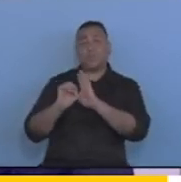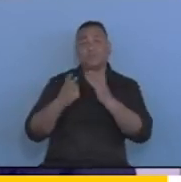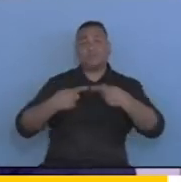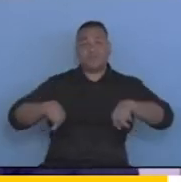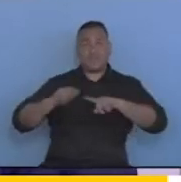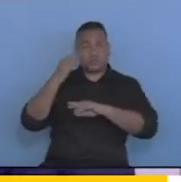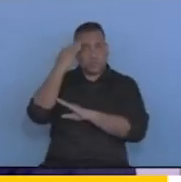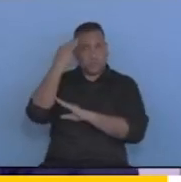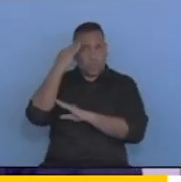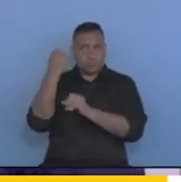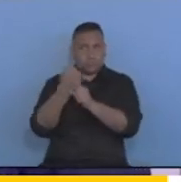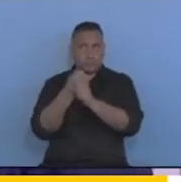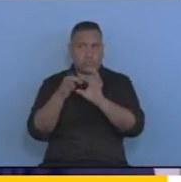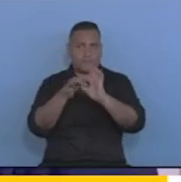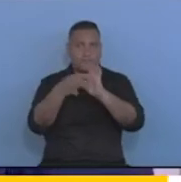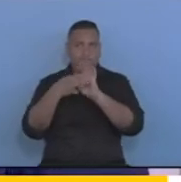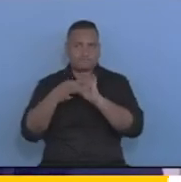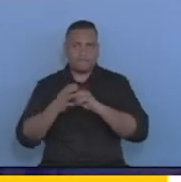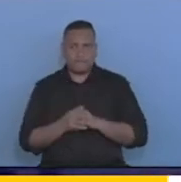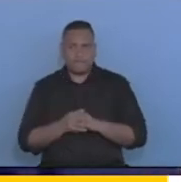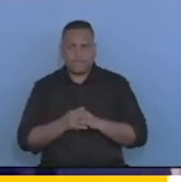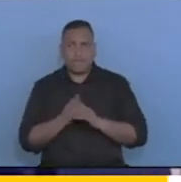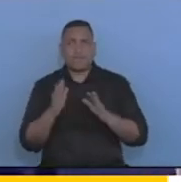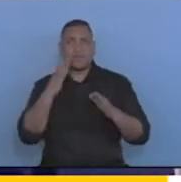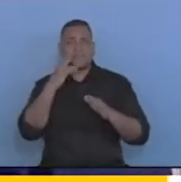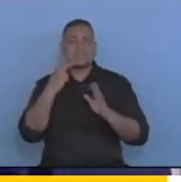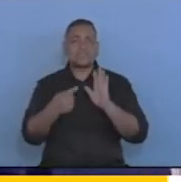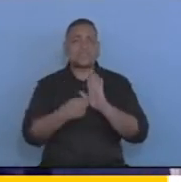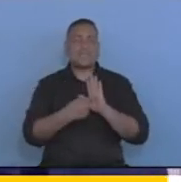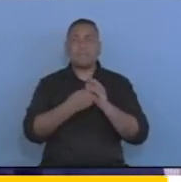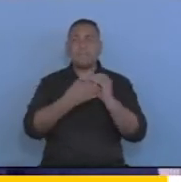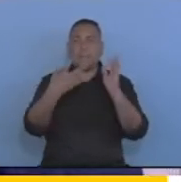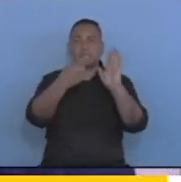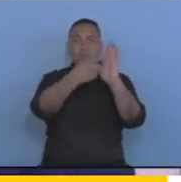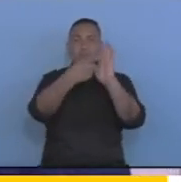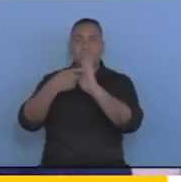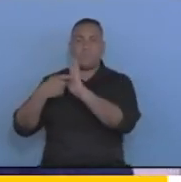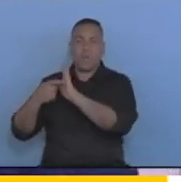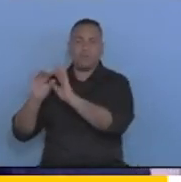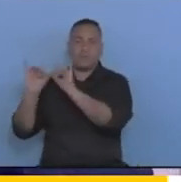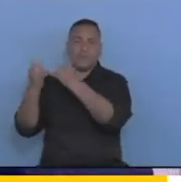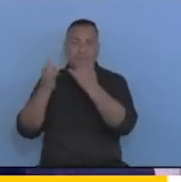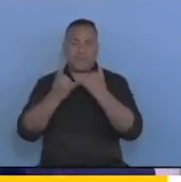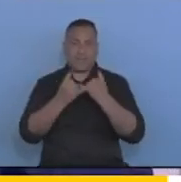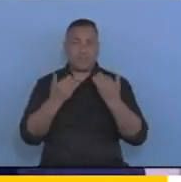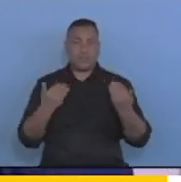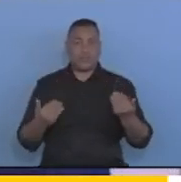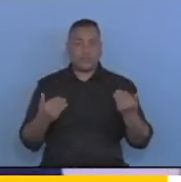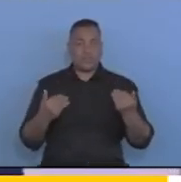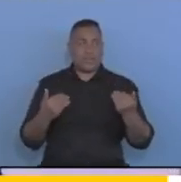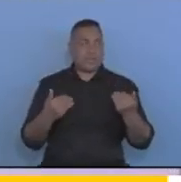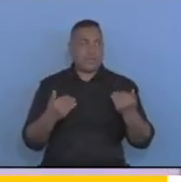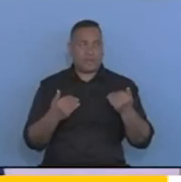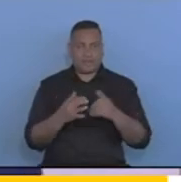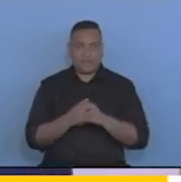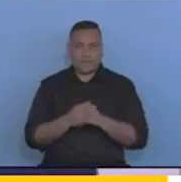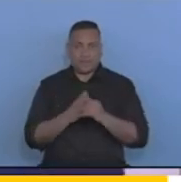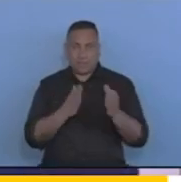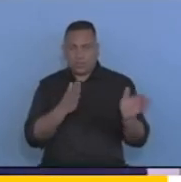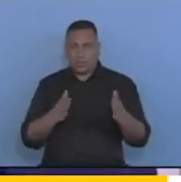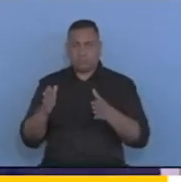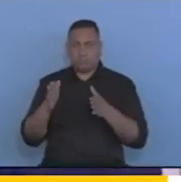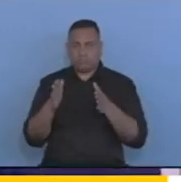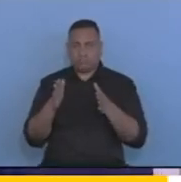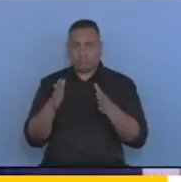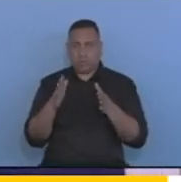at least is a demand for it. And this is definitely the common theme that we're hearing today. But we're moving on, because Shamil just joined us.